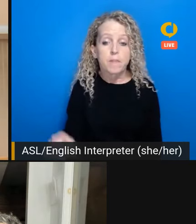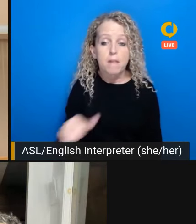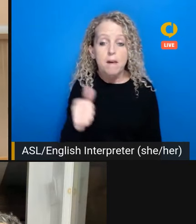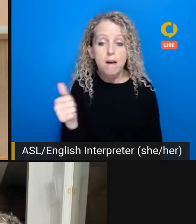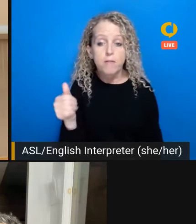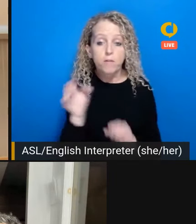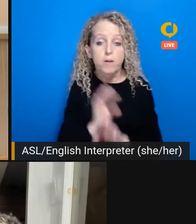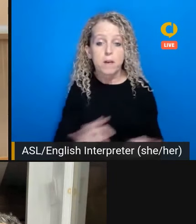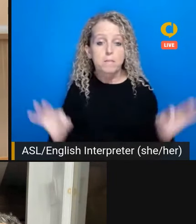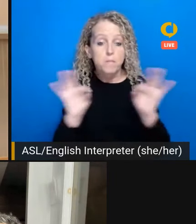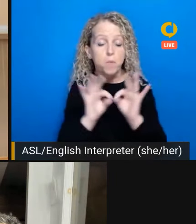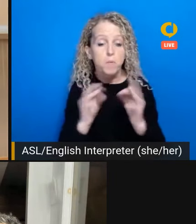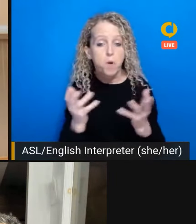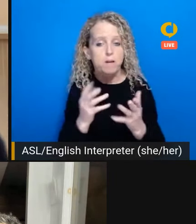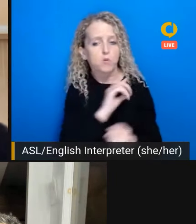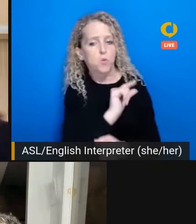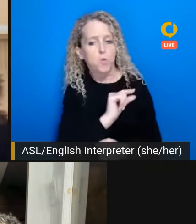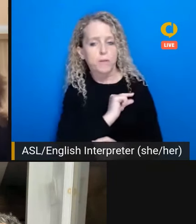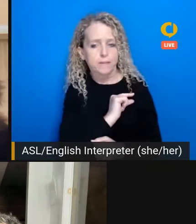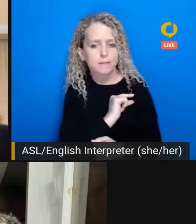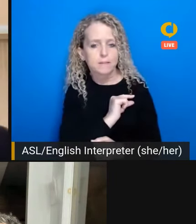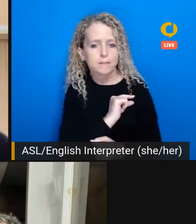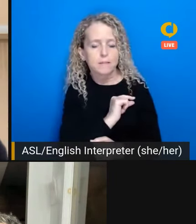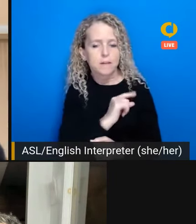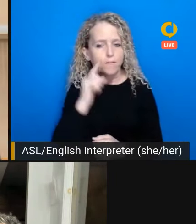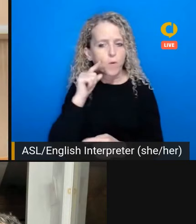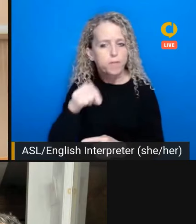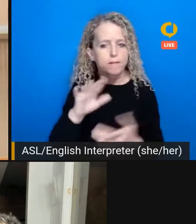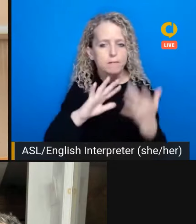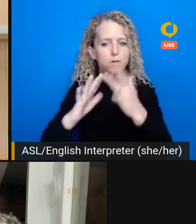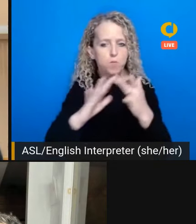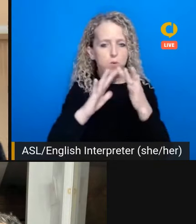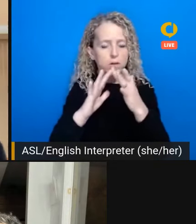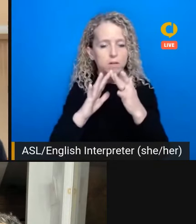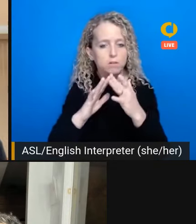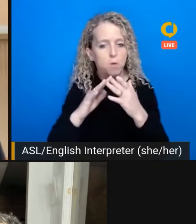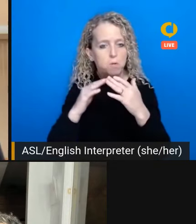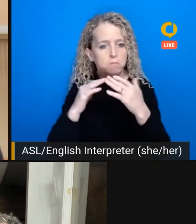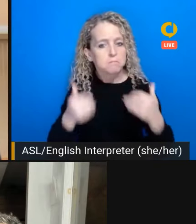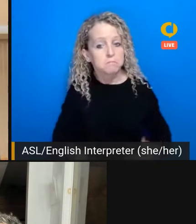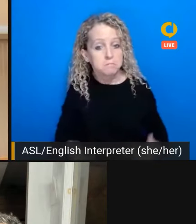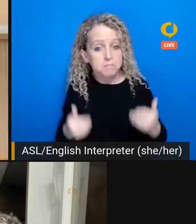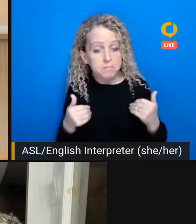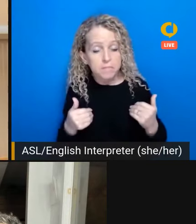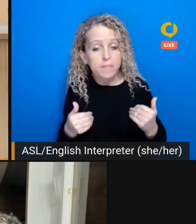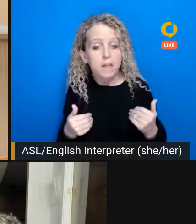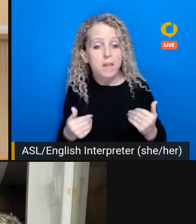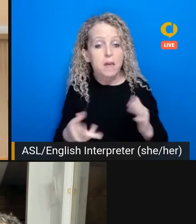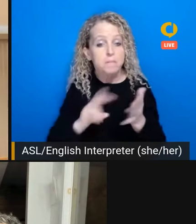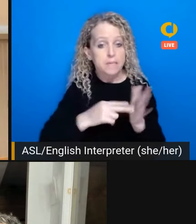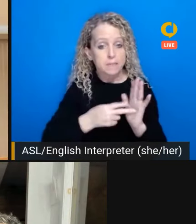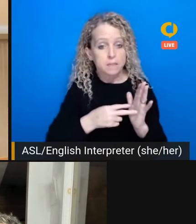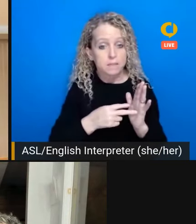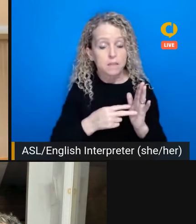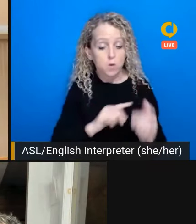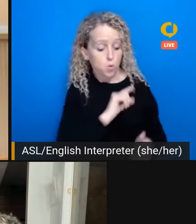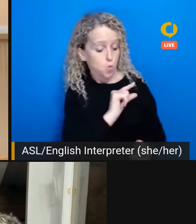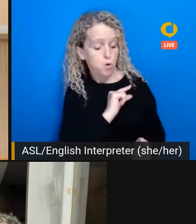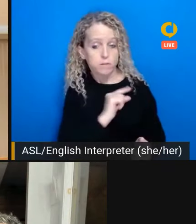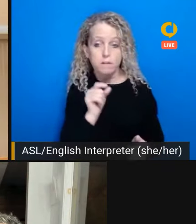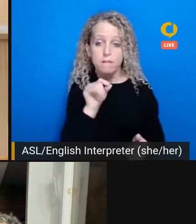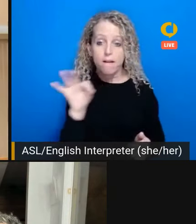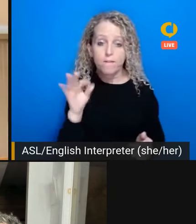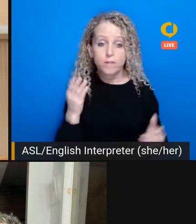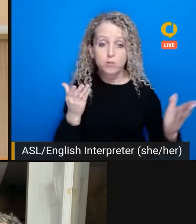environment from network perspective. As network and service management researcher, quality of service I define as